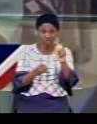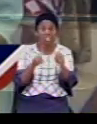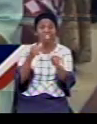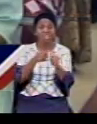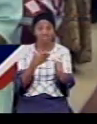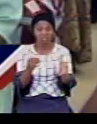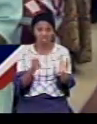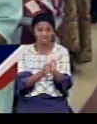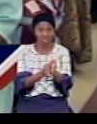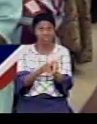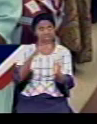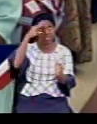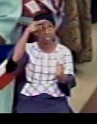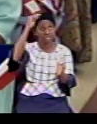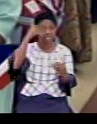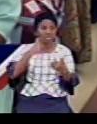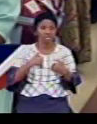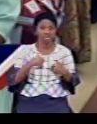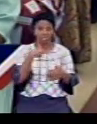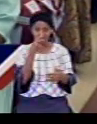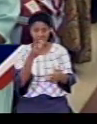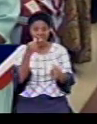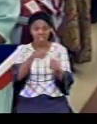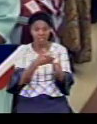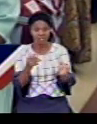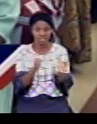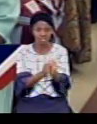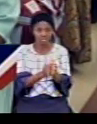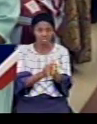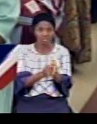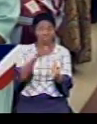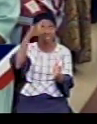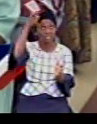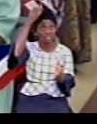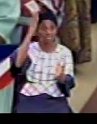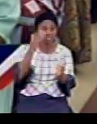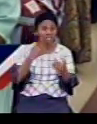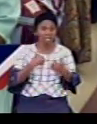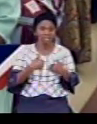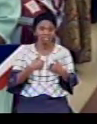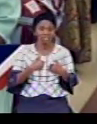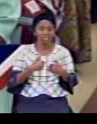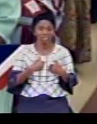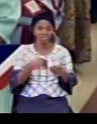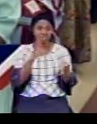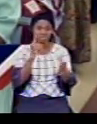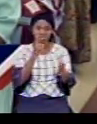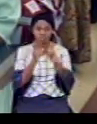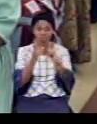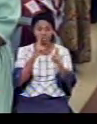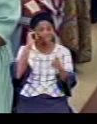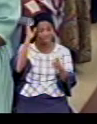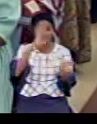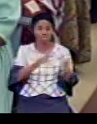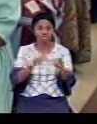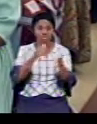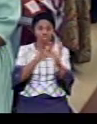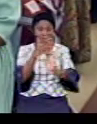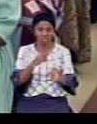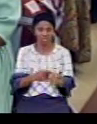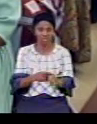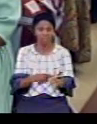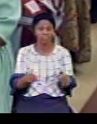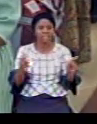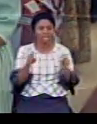promised, everything he has spoken, he will do in Jesus' name. Was he